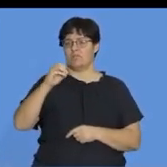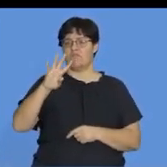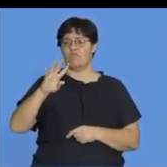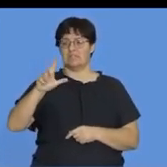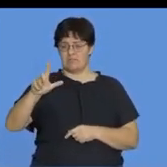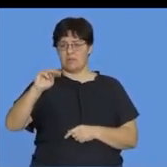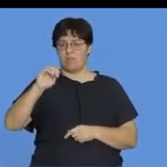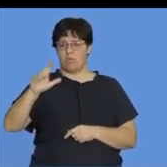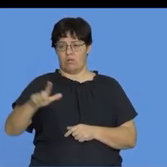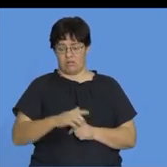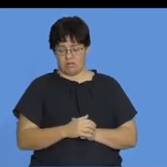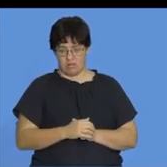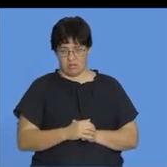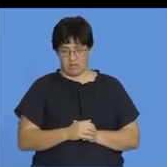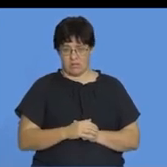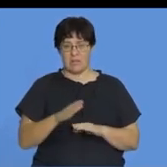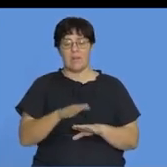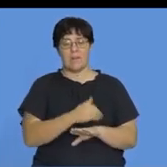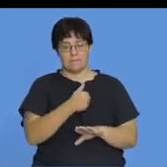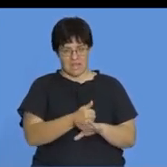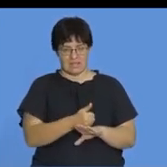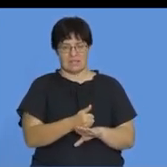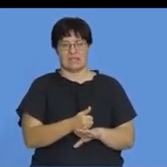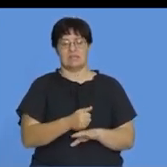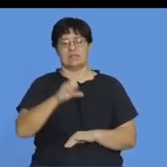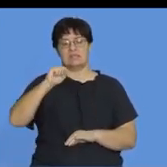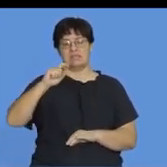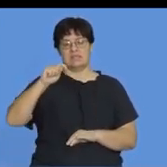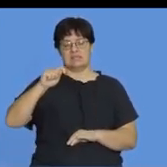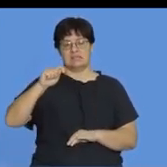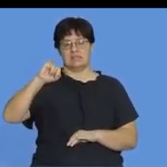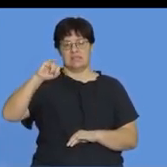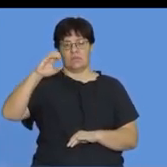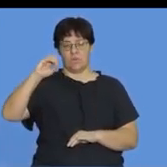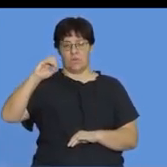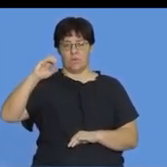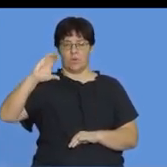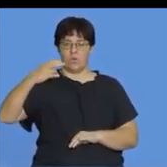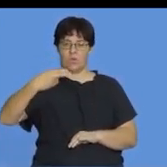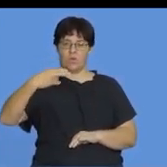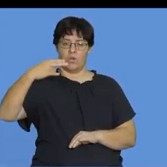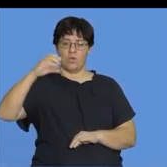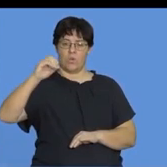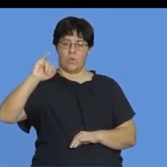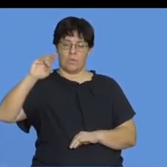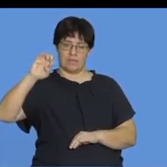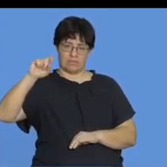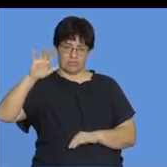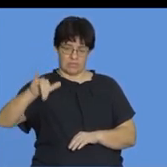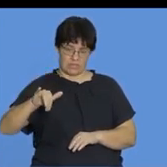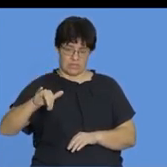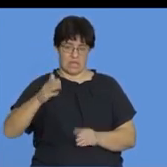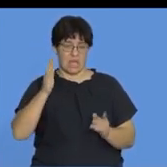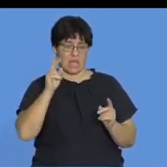0.047 mole, okay? This is based on the stoichiometric ratio, right? Now, I would also ask ourselves that,